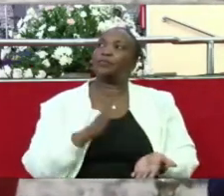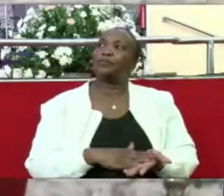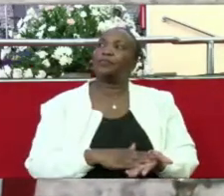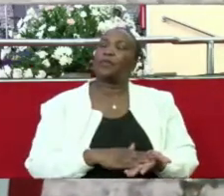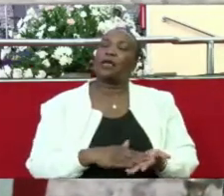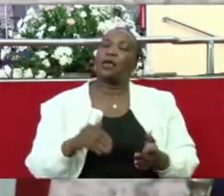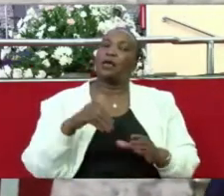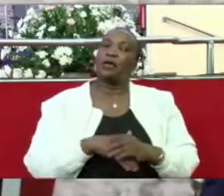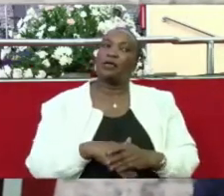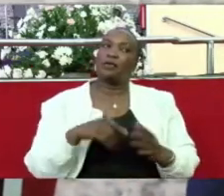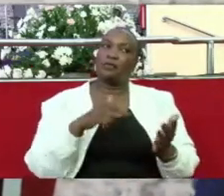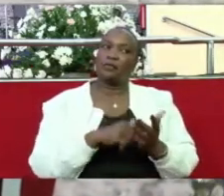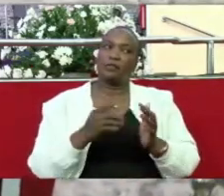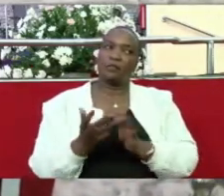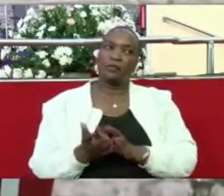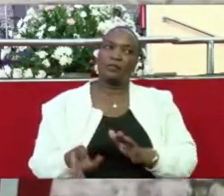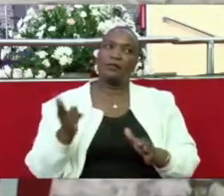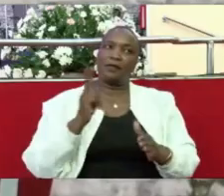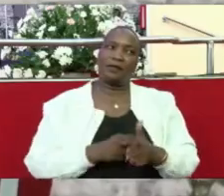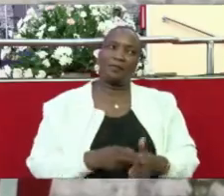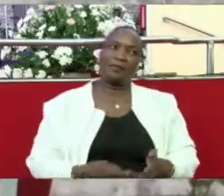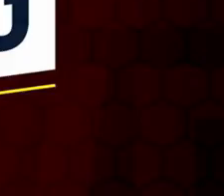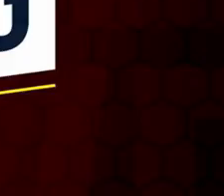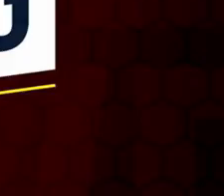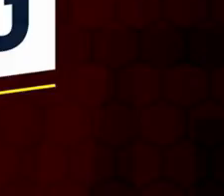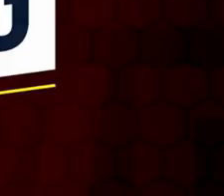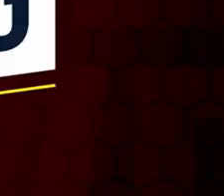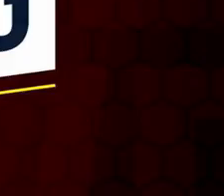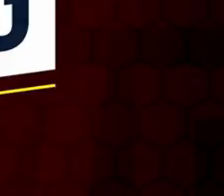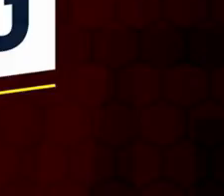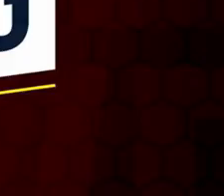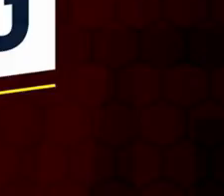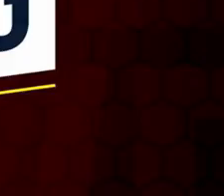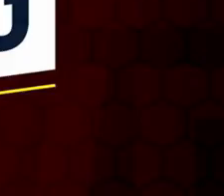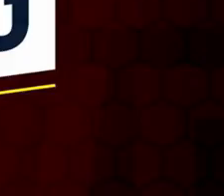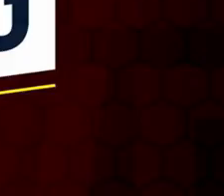For in Jesus' name I pray. Amen.